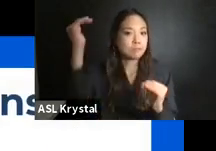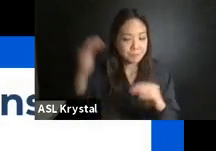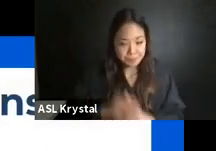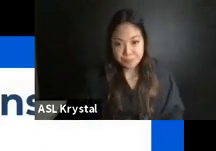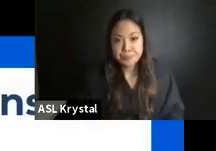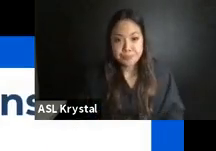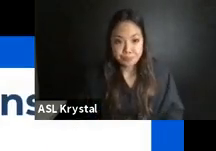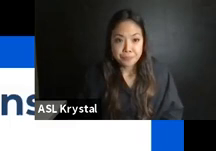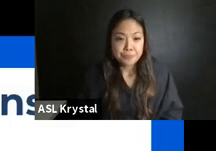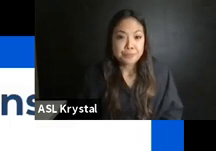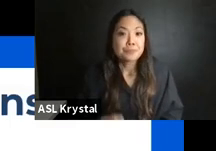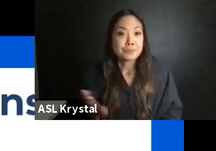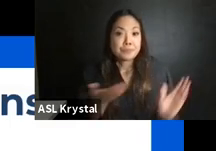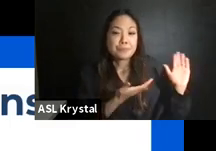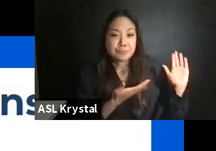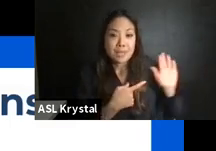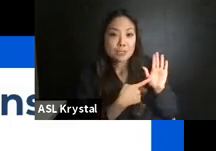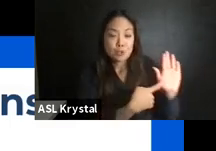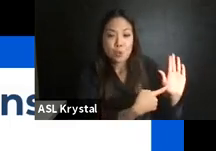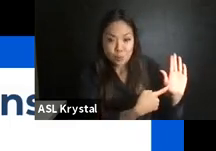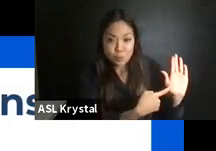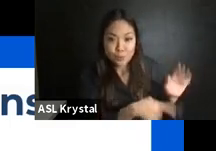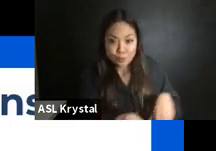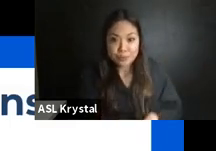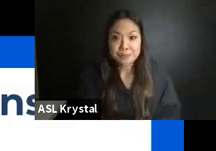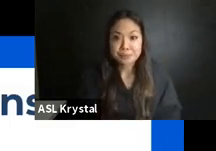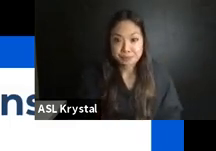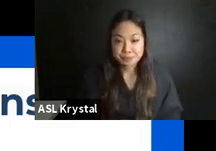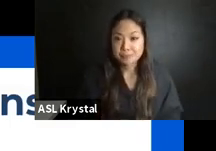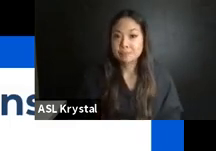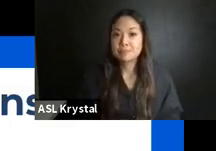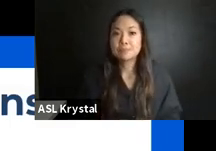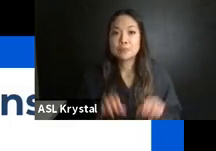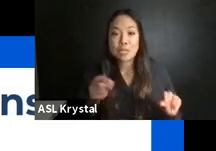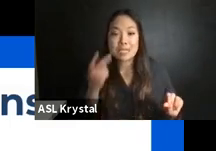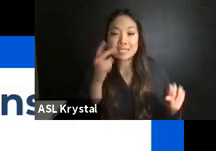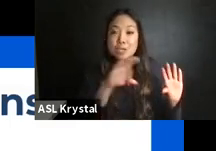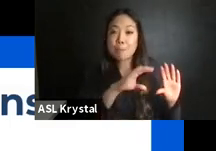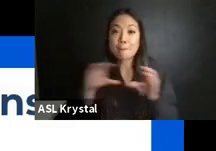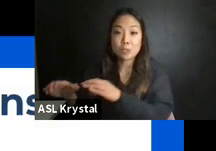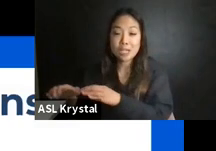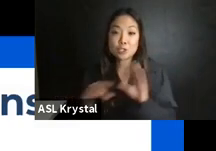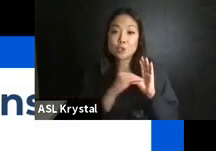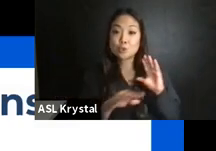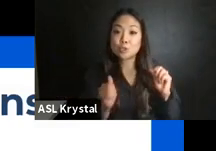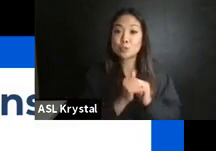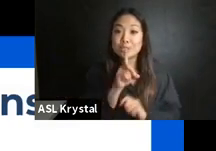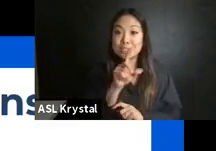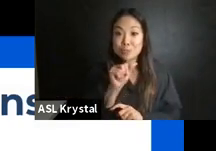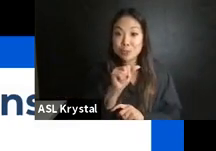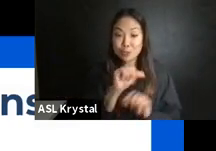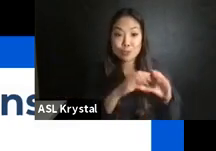this is a slide that reflects that so by the selected populations you will see that students with disabilities um